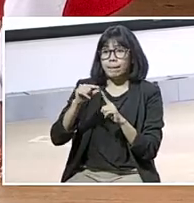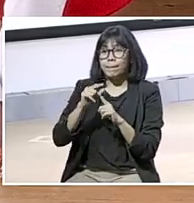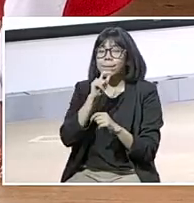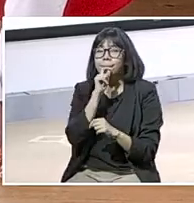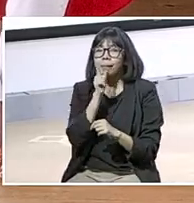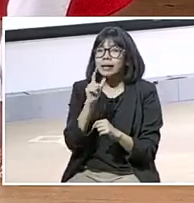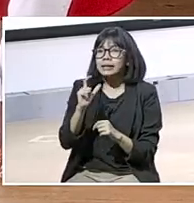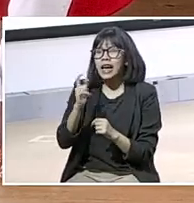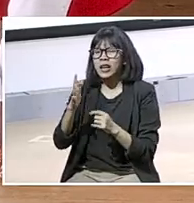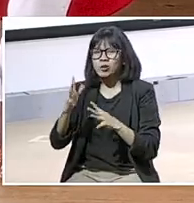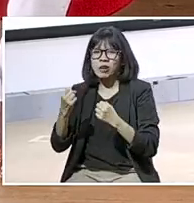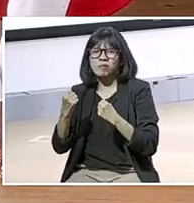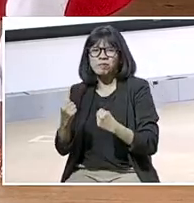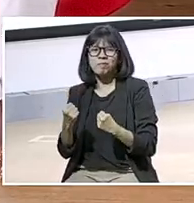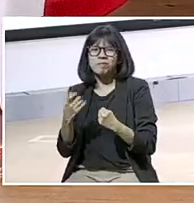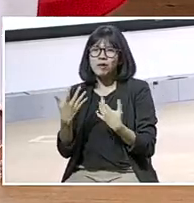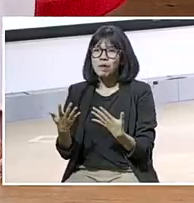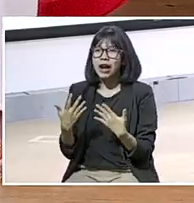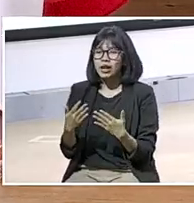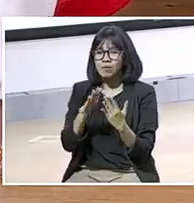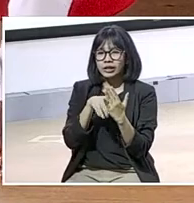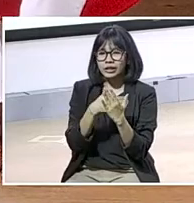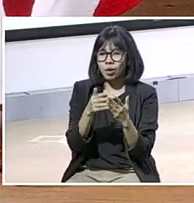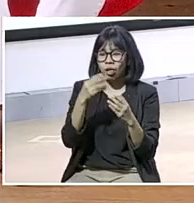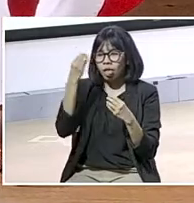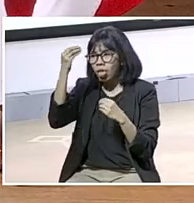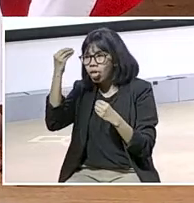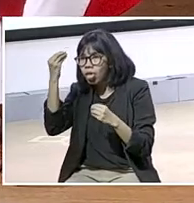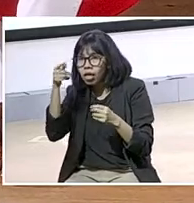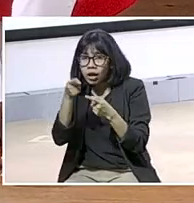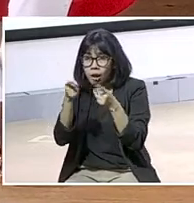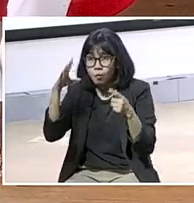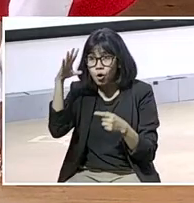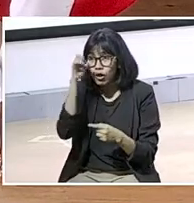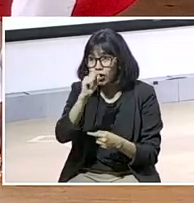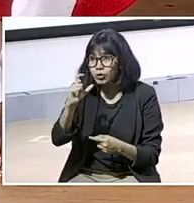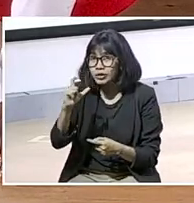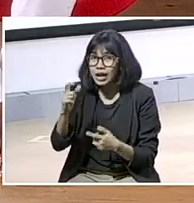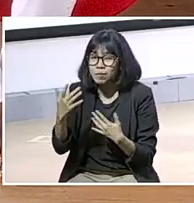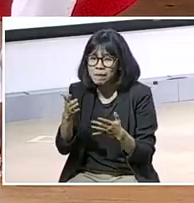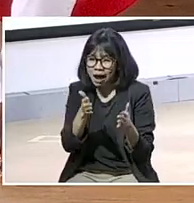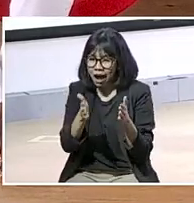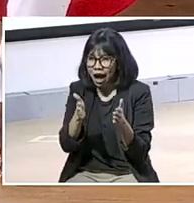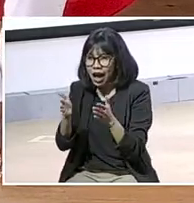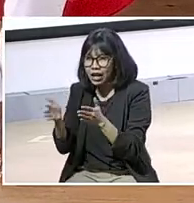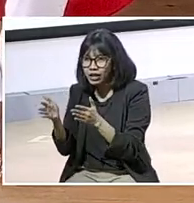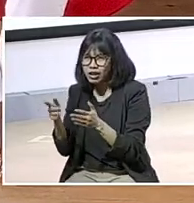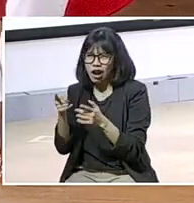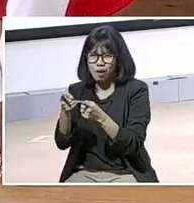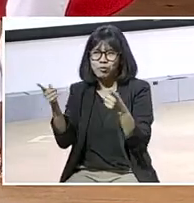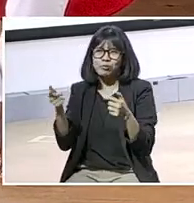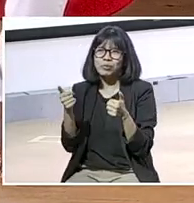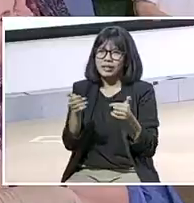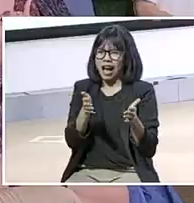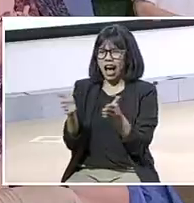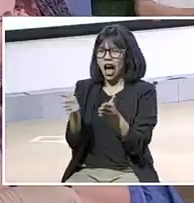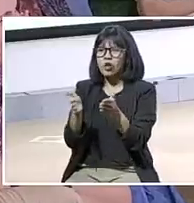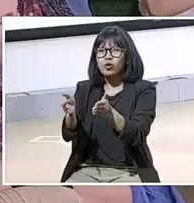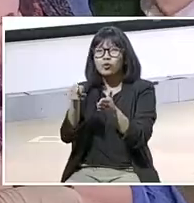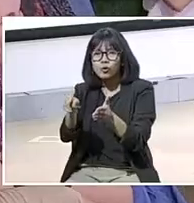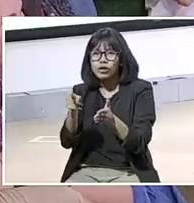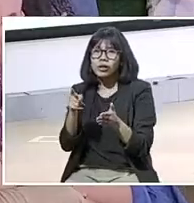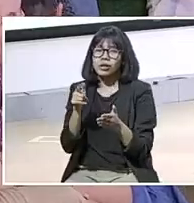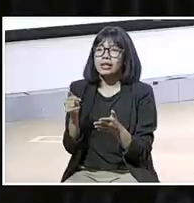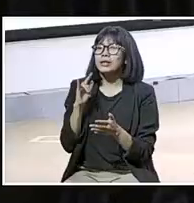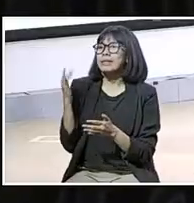all. Have it all in life and achieve everything. You want to know? You can't. I mean, much like